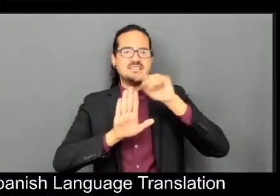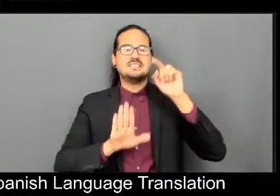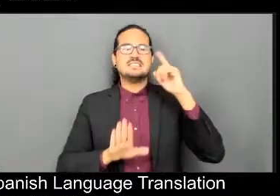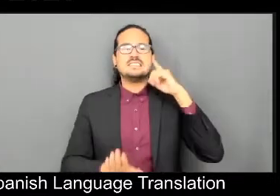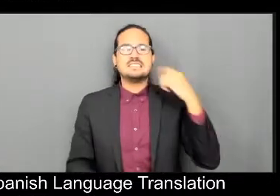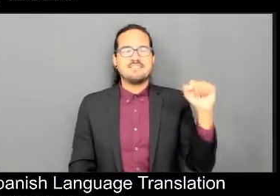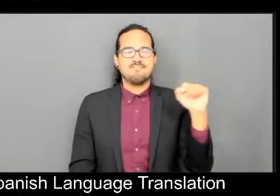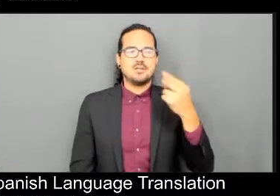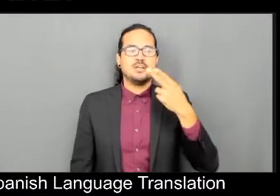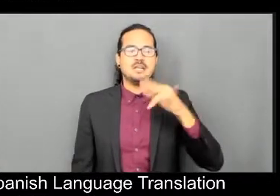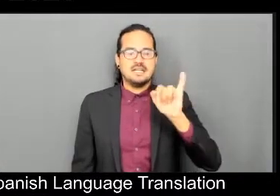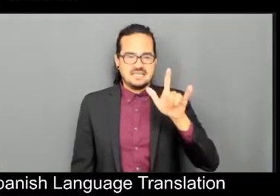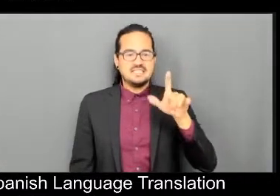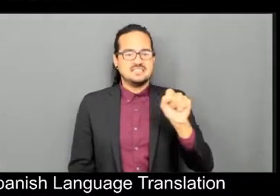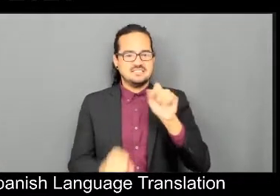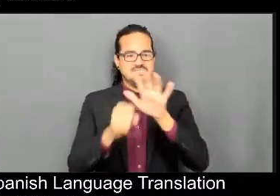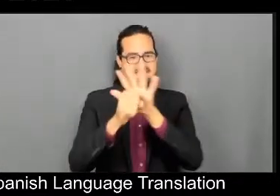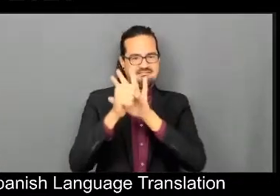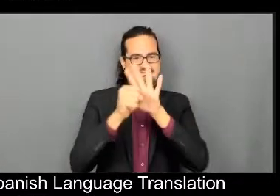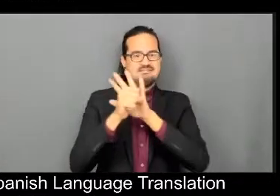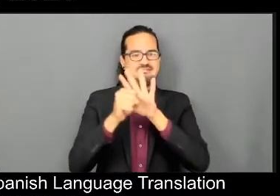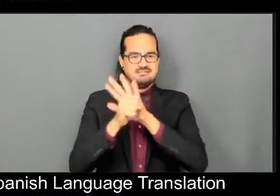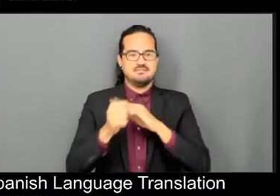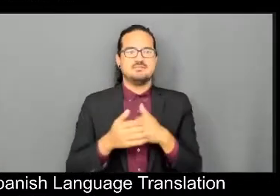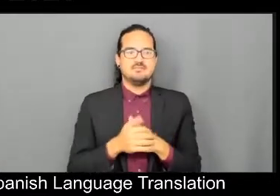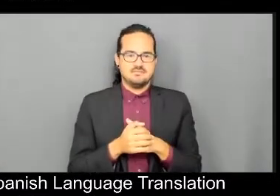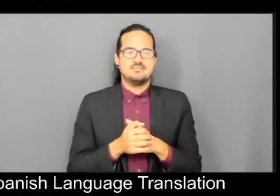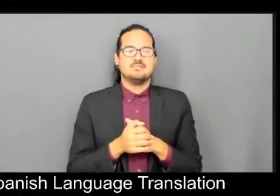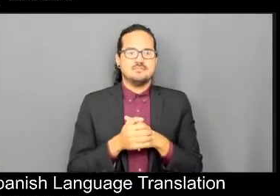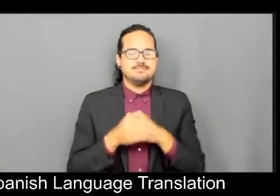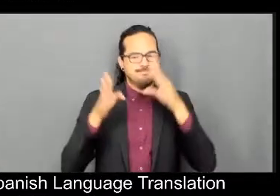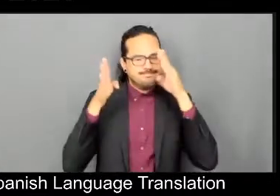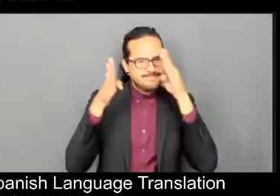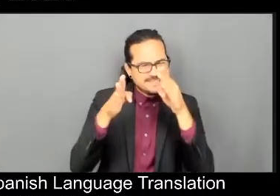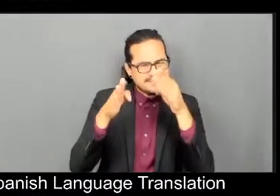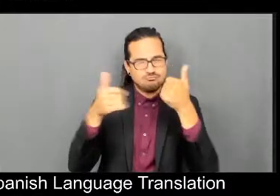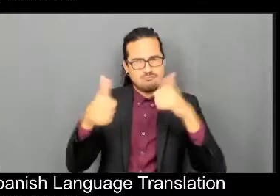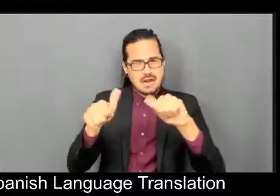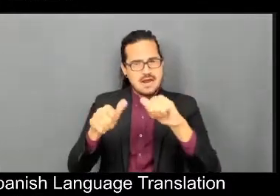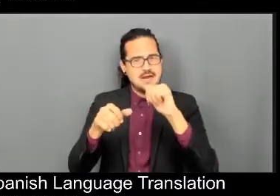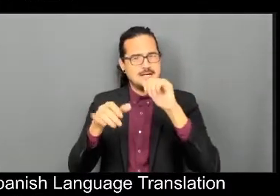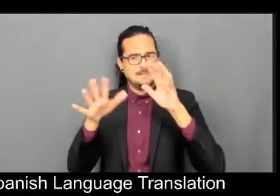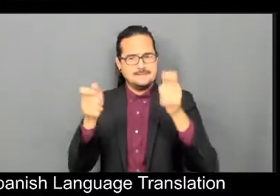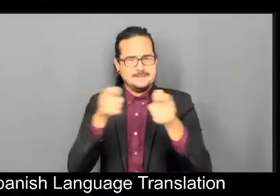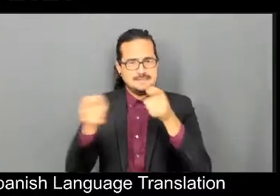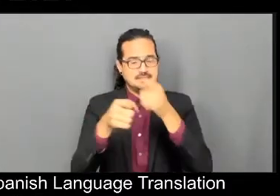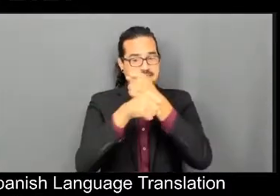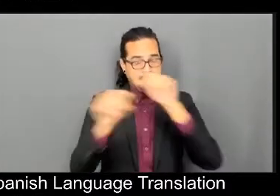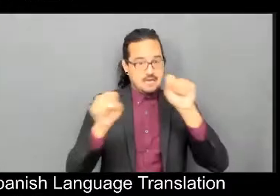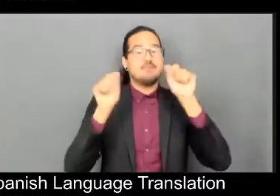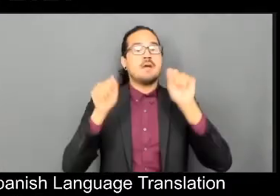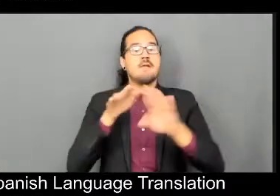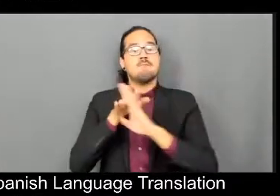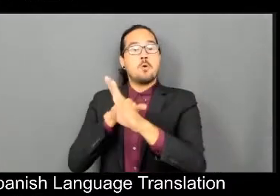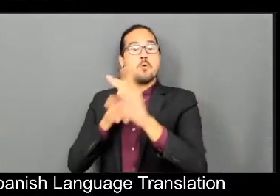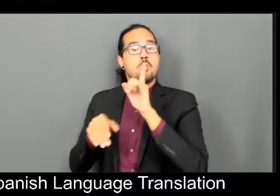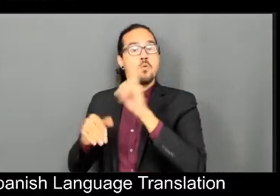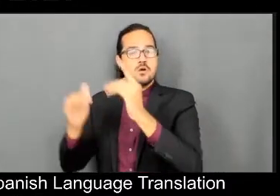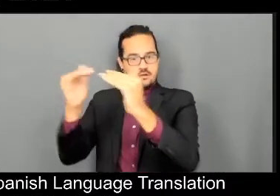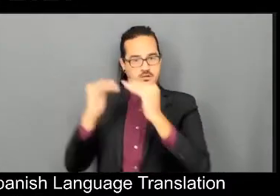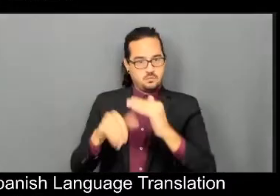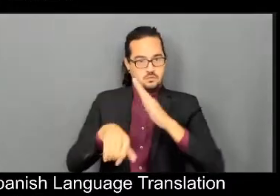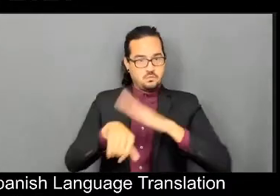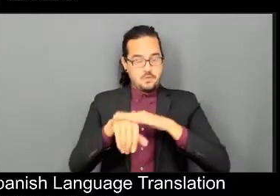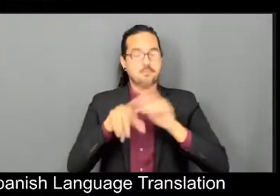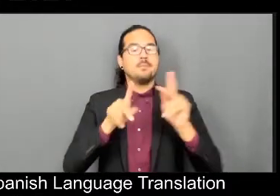to get folks back into their homes. That's our goal. I'd be remiss if I did not thank every firefighter that's been out here to get us to this